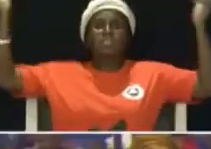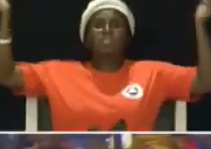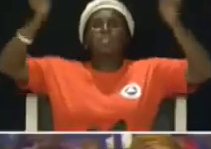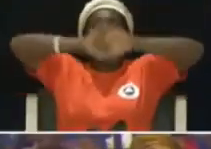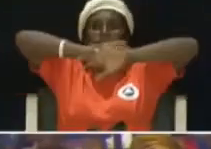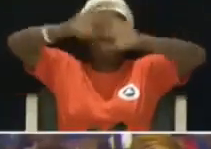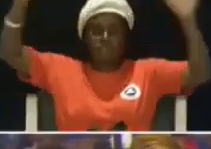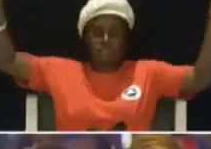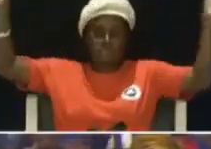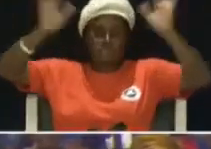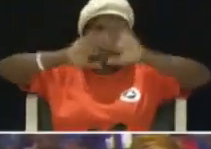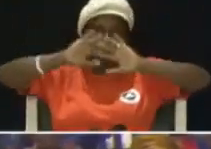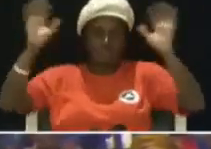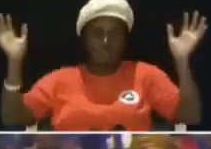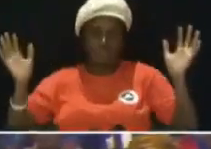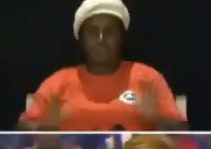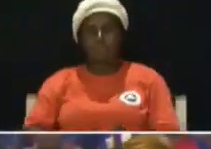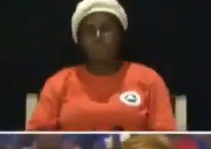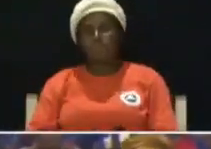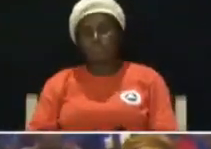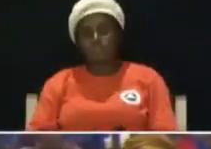hallelujah.